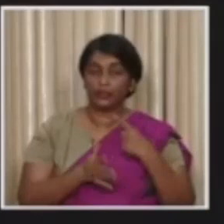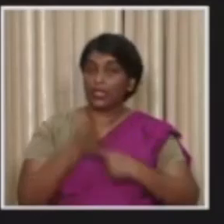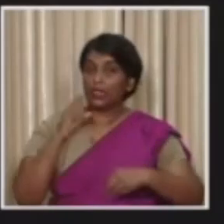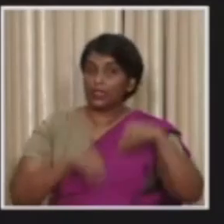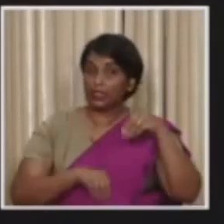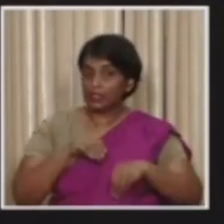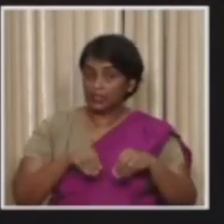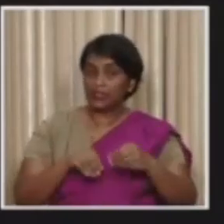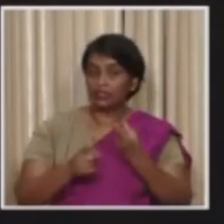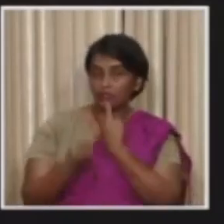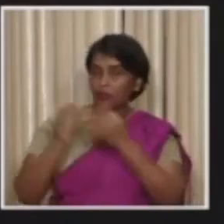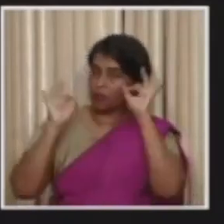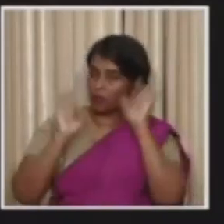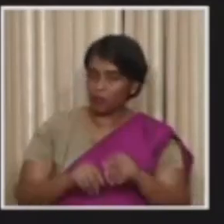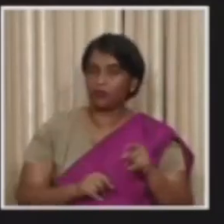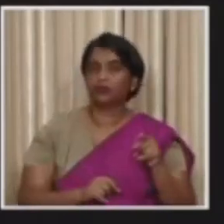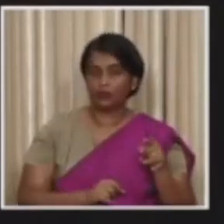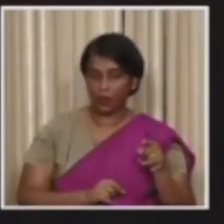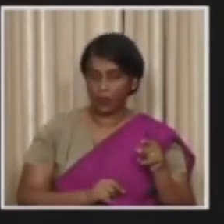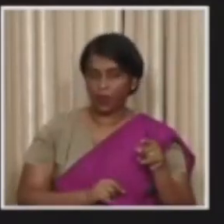deshapalana atapasin walin torawa.